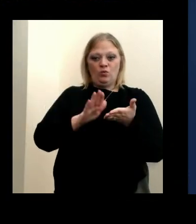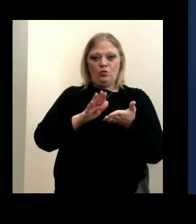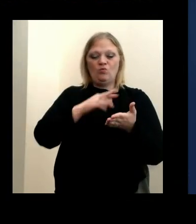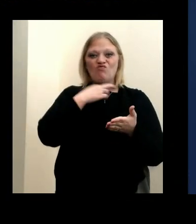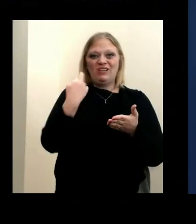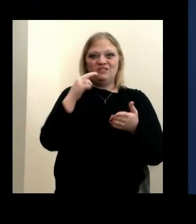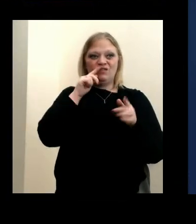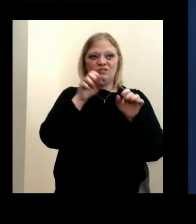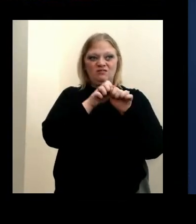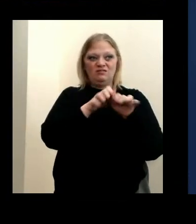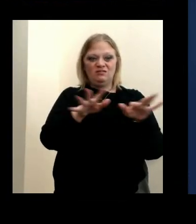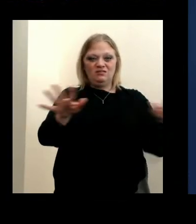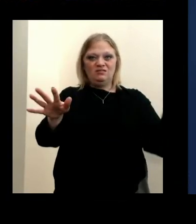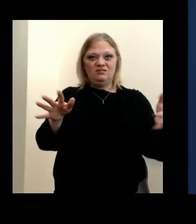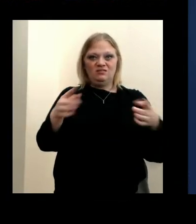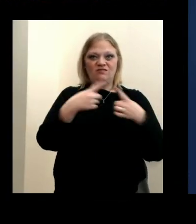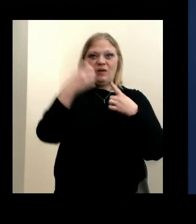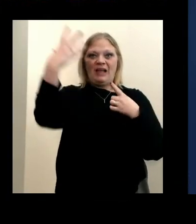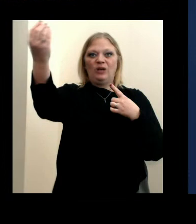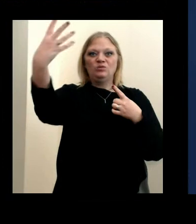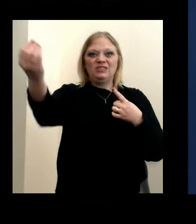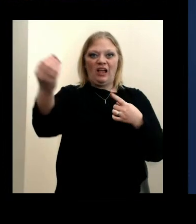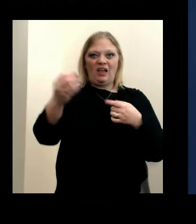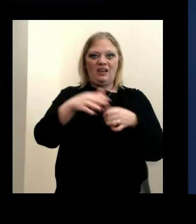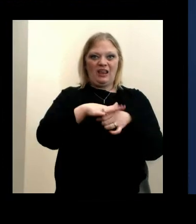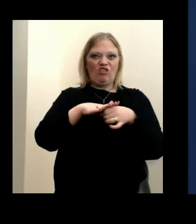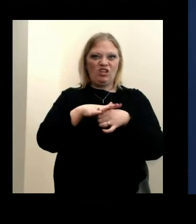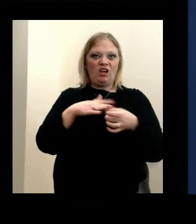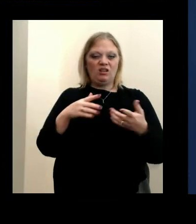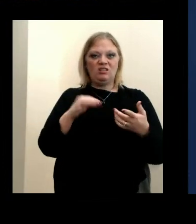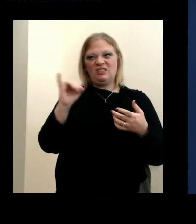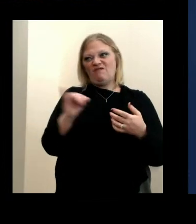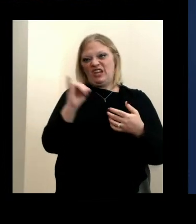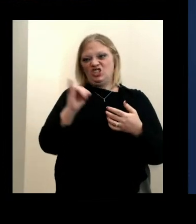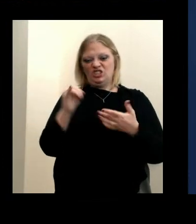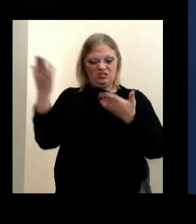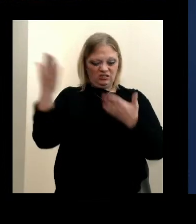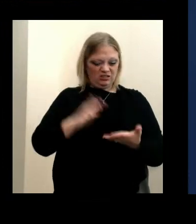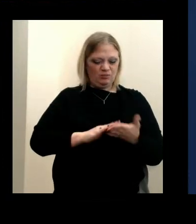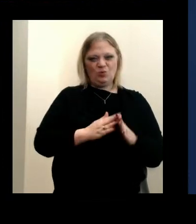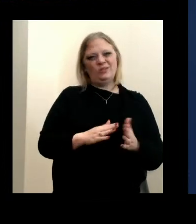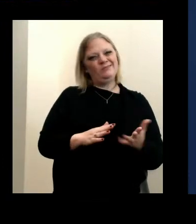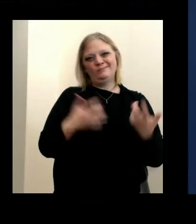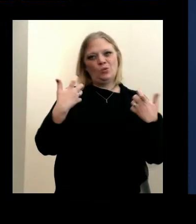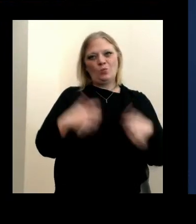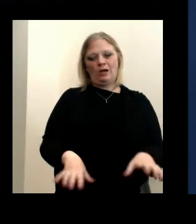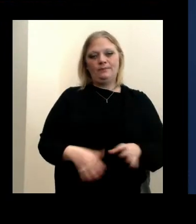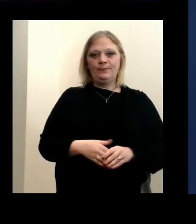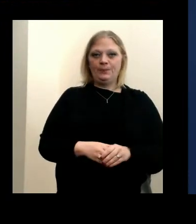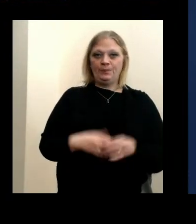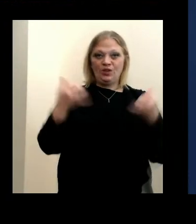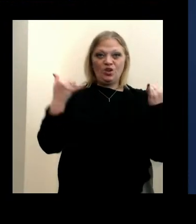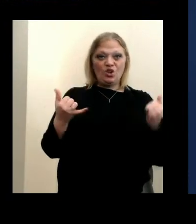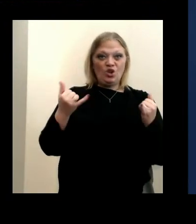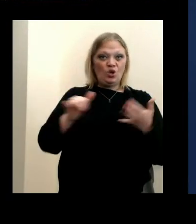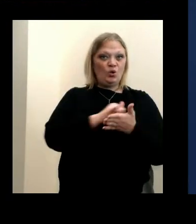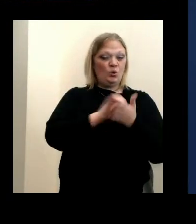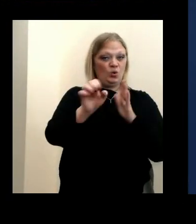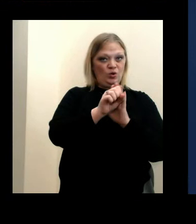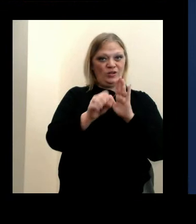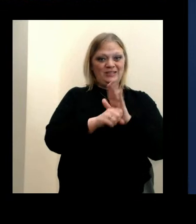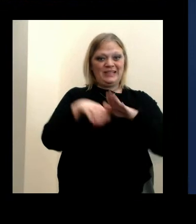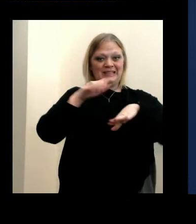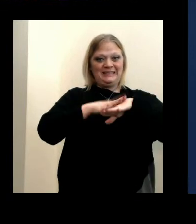especially bringing in from outside areas infection into our community. The current New York State travel advisory